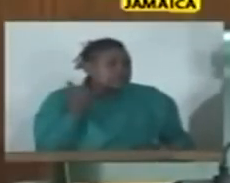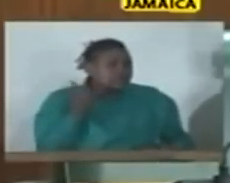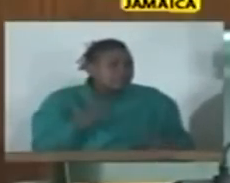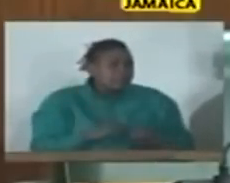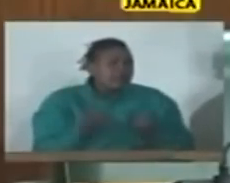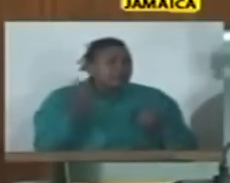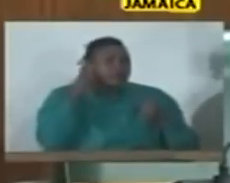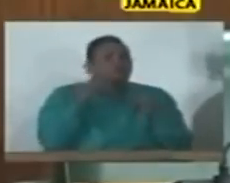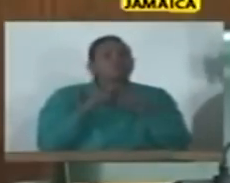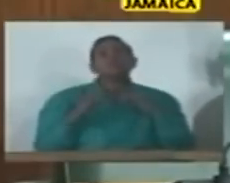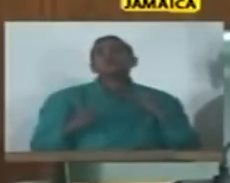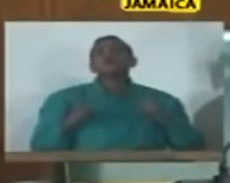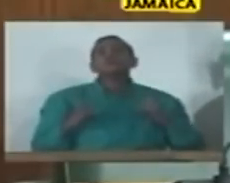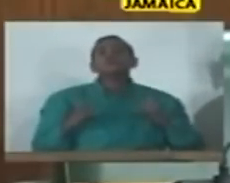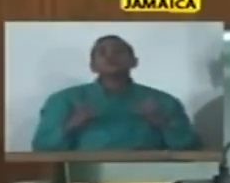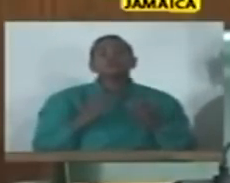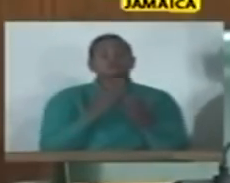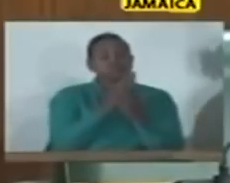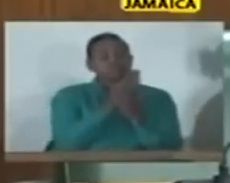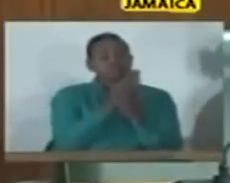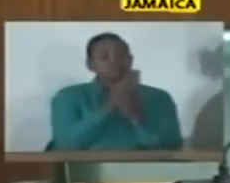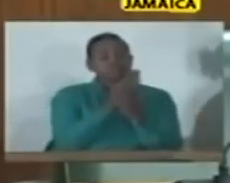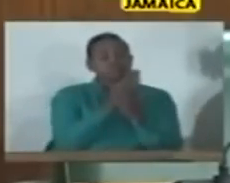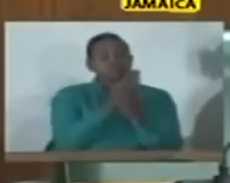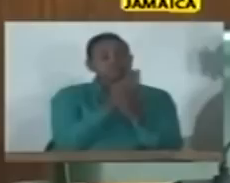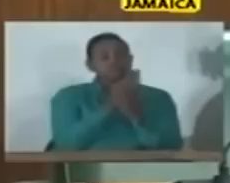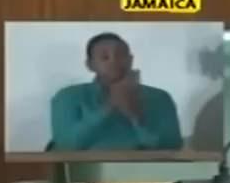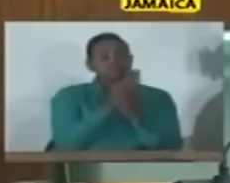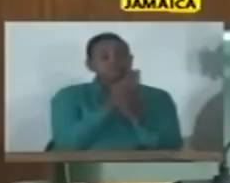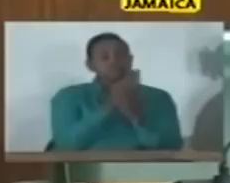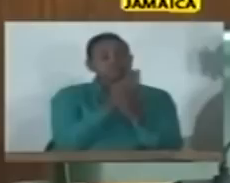And what steps